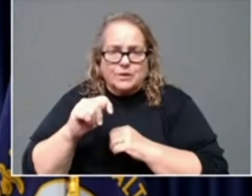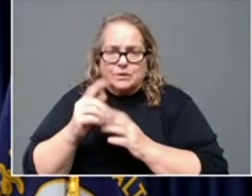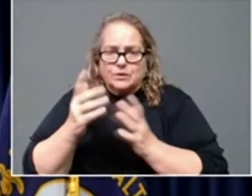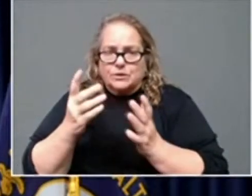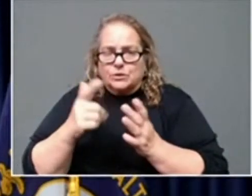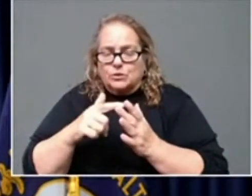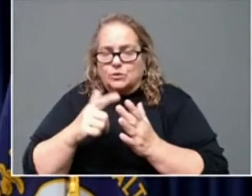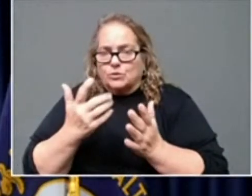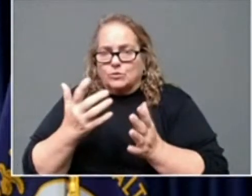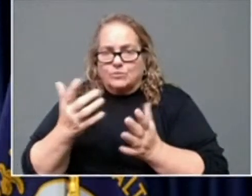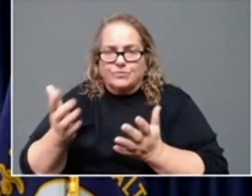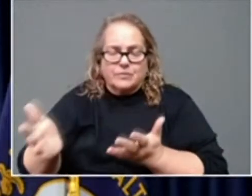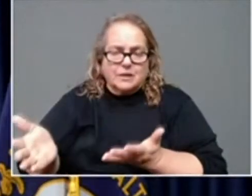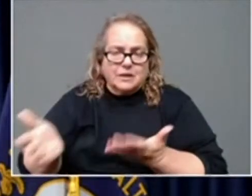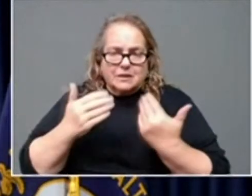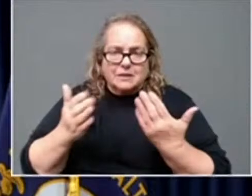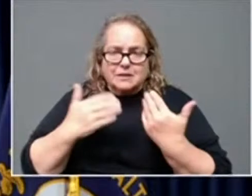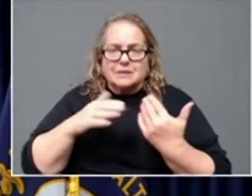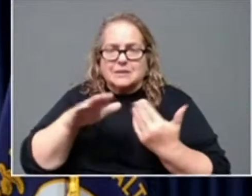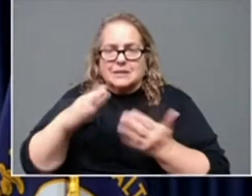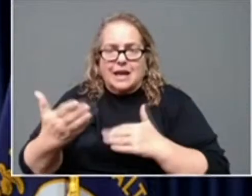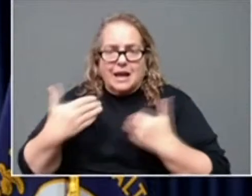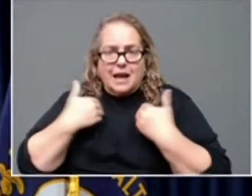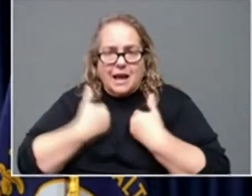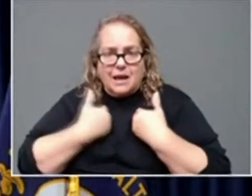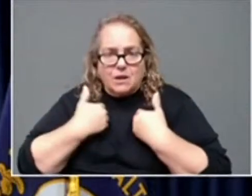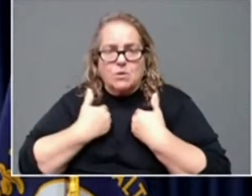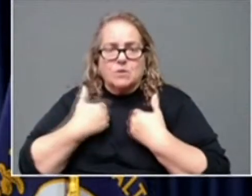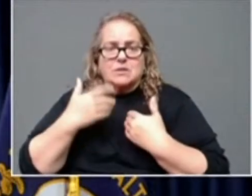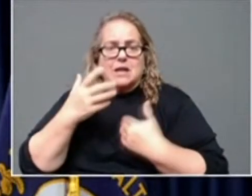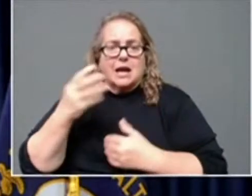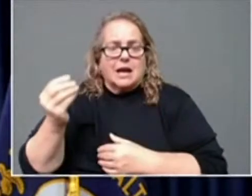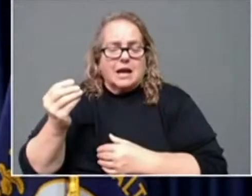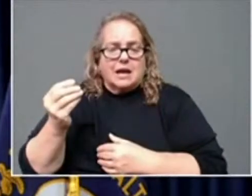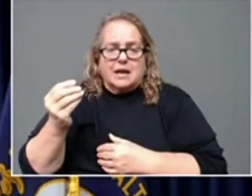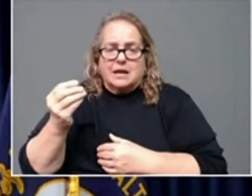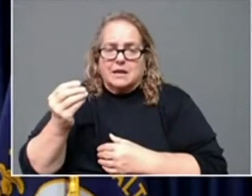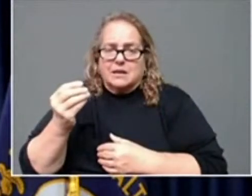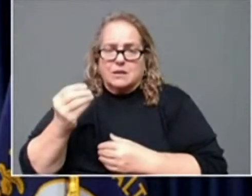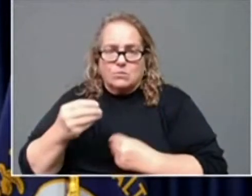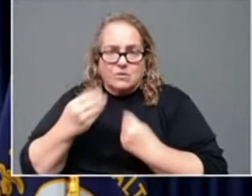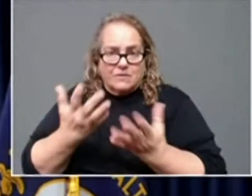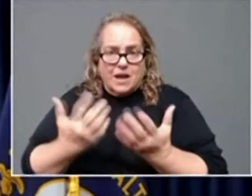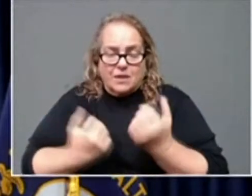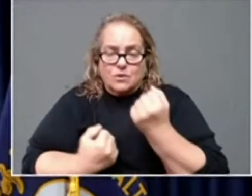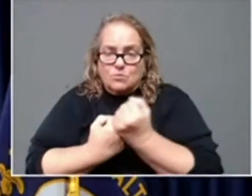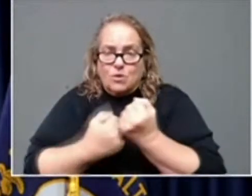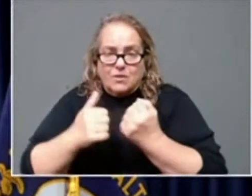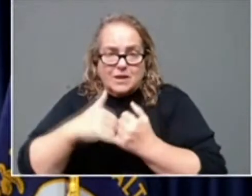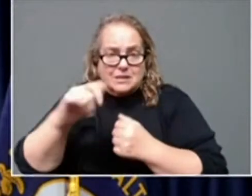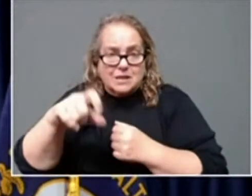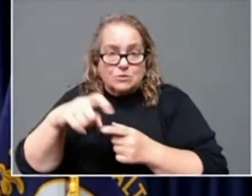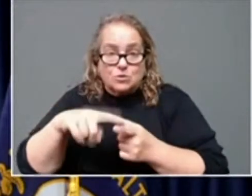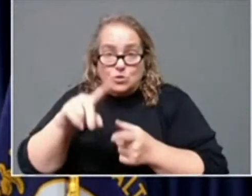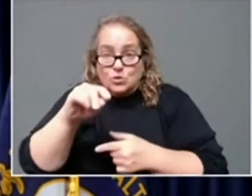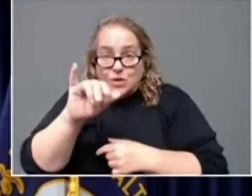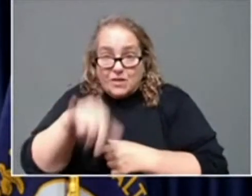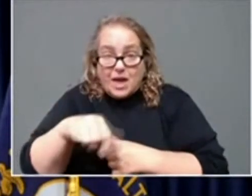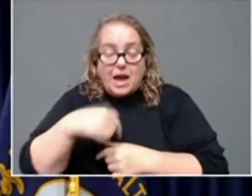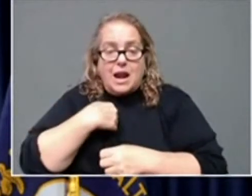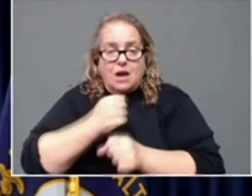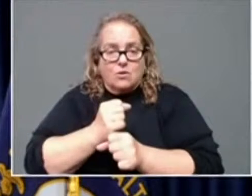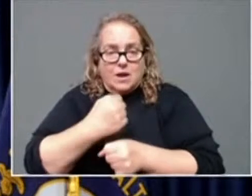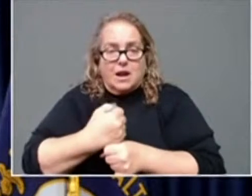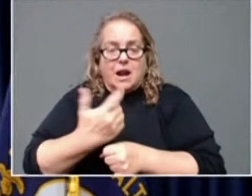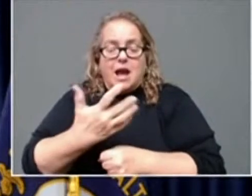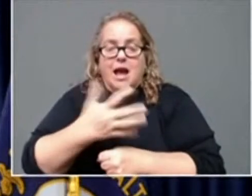remove the carcasses and ultimately provide the support that's necessary. To do that, I've created an agriculture working